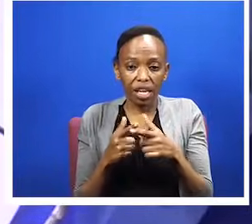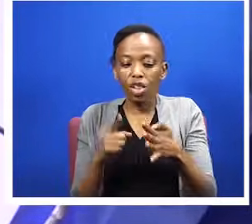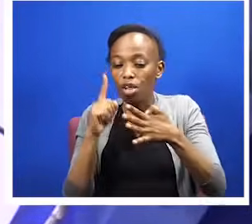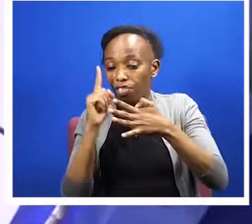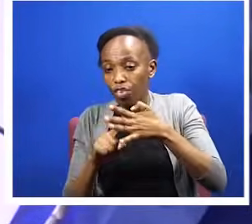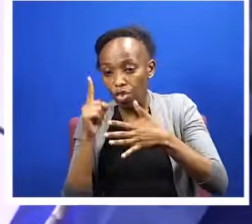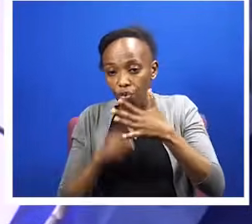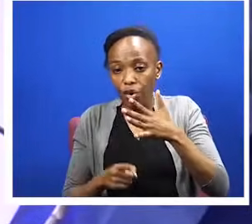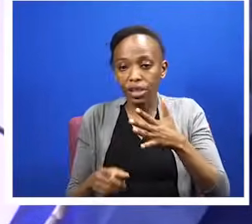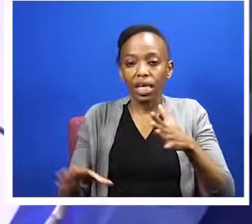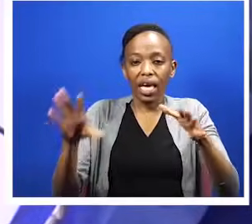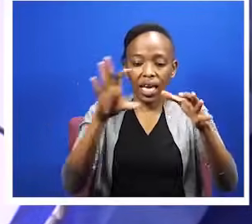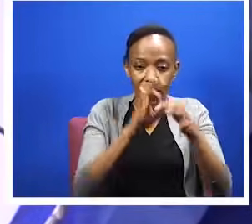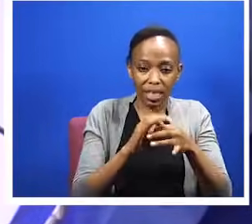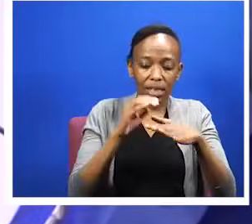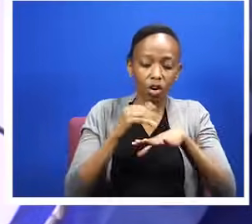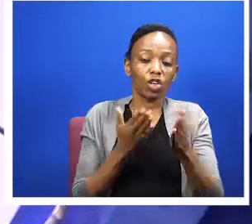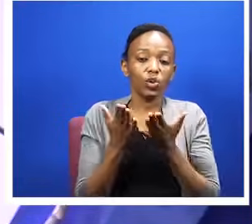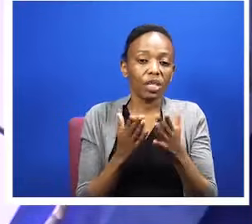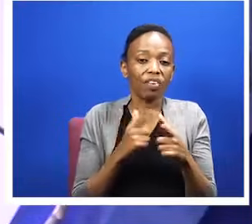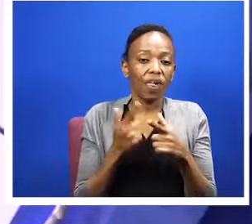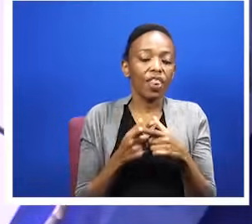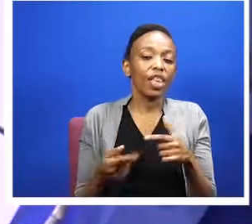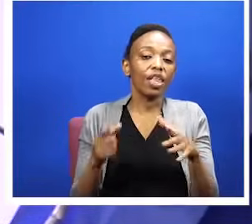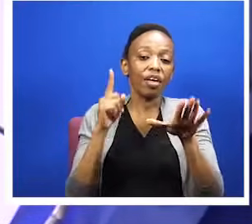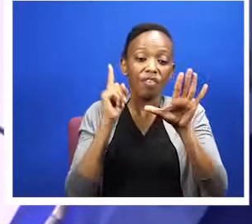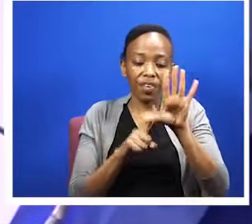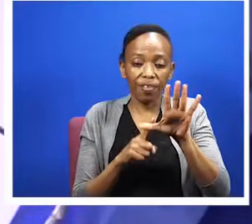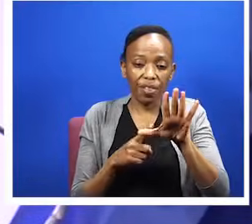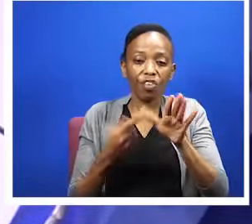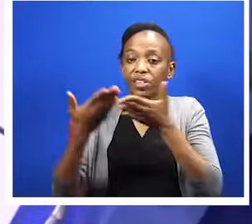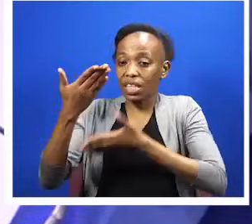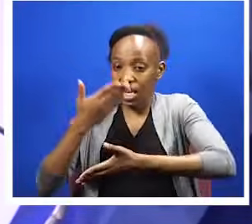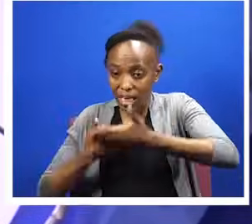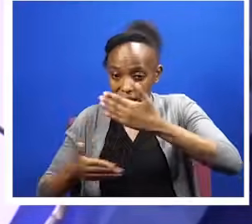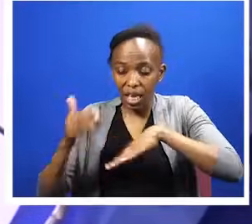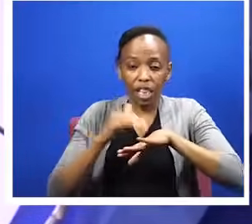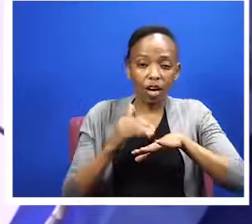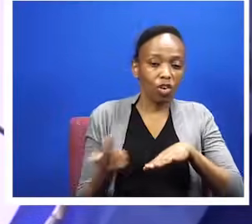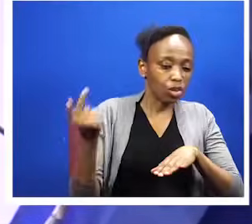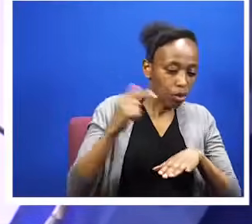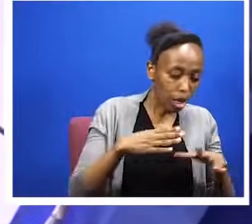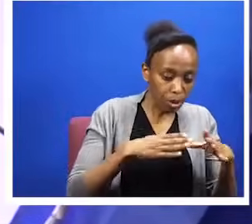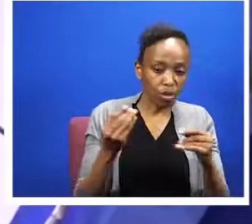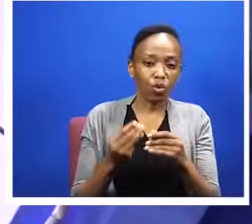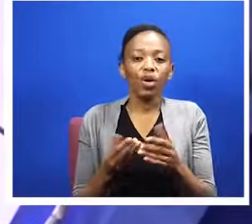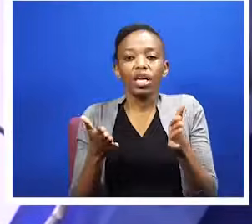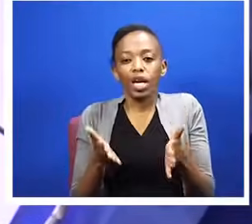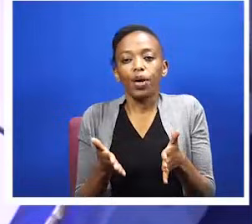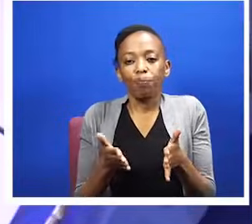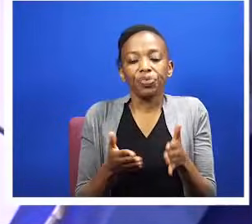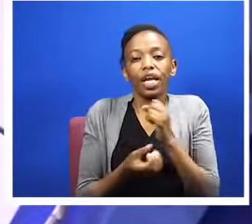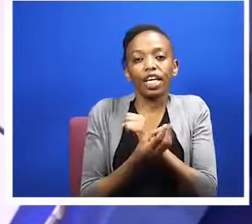one was enlist, the call to serve. The fifth one was engage, the call to come and go. Well, I'm going to explain